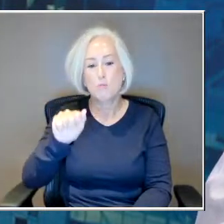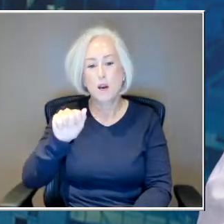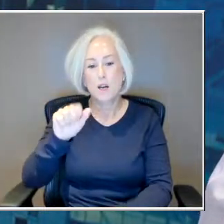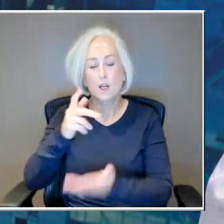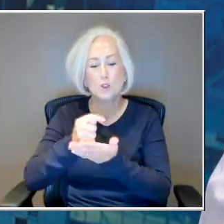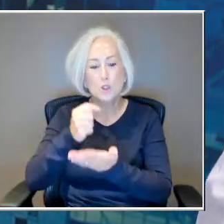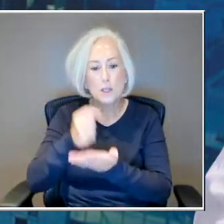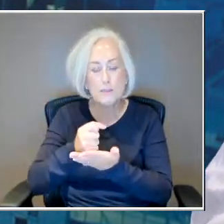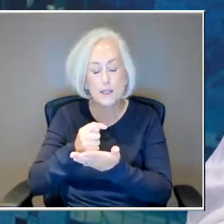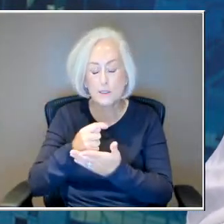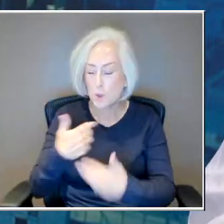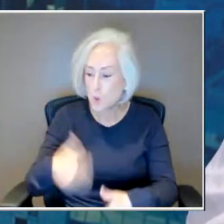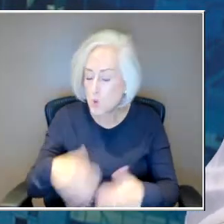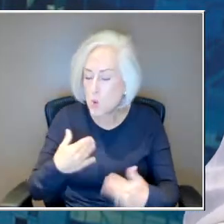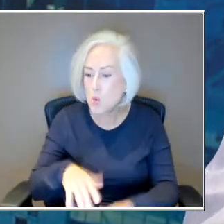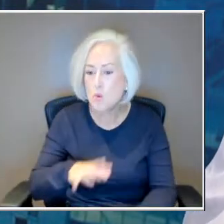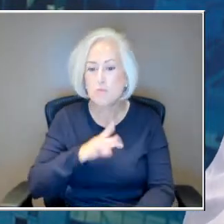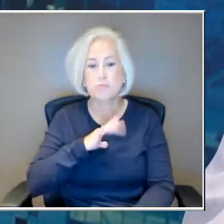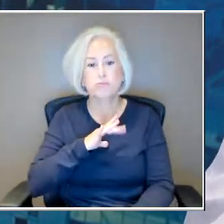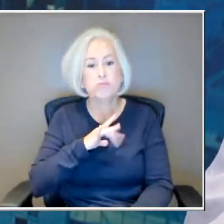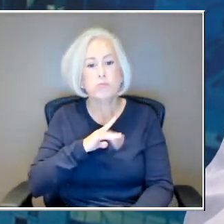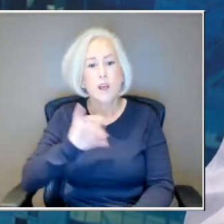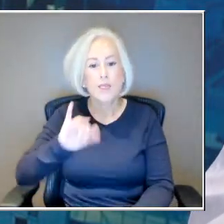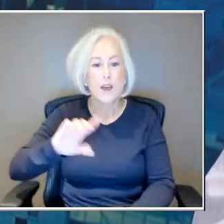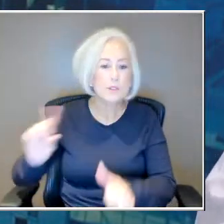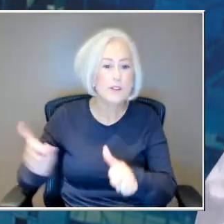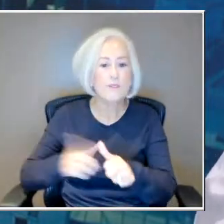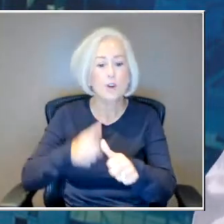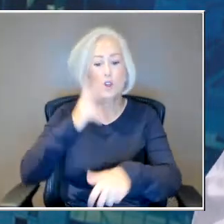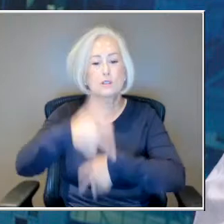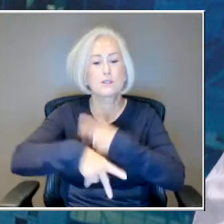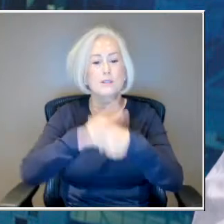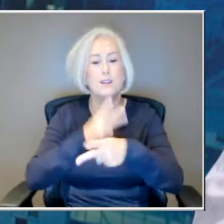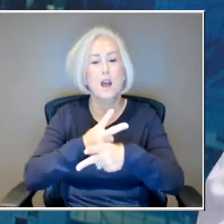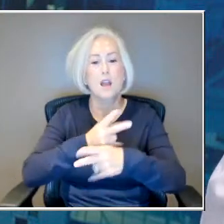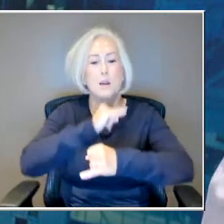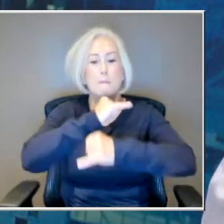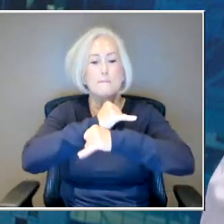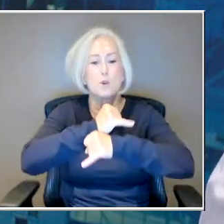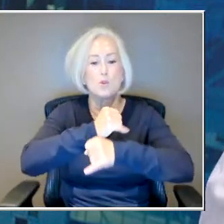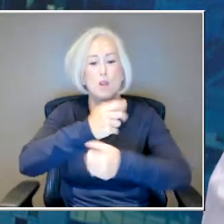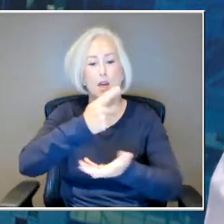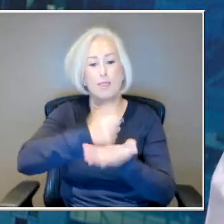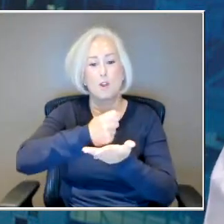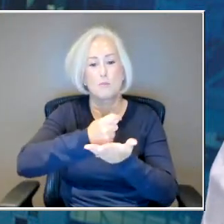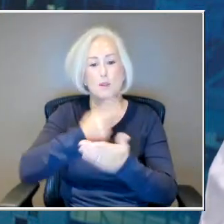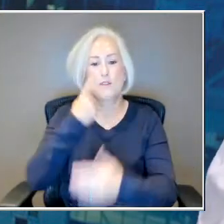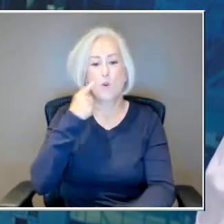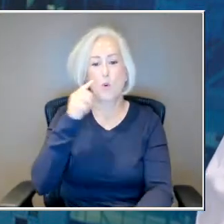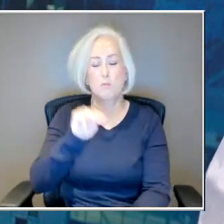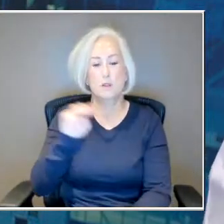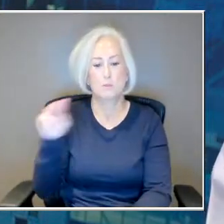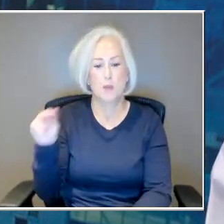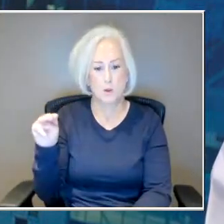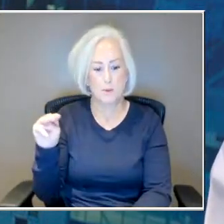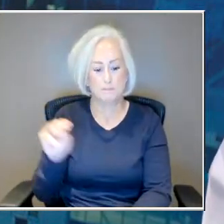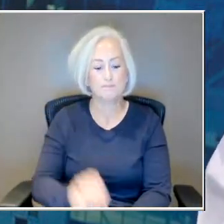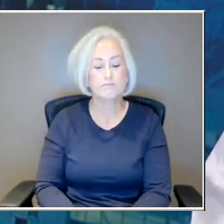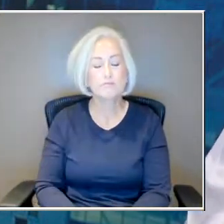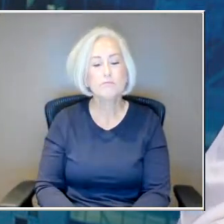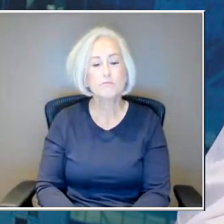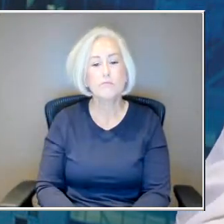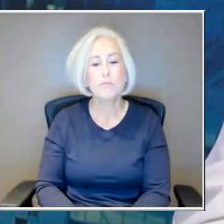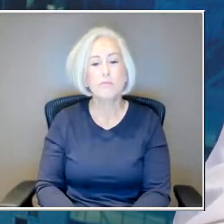was, was the first type of immunotherapy treatment for myeloma, and it worked very good. And after that, we have started